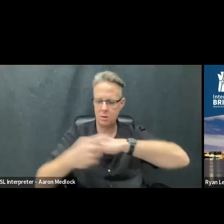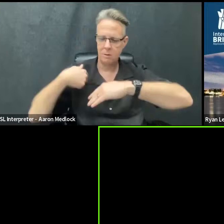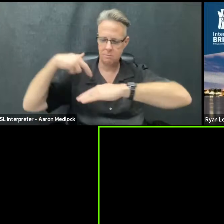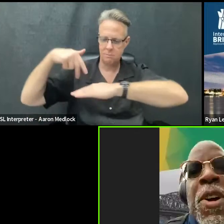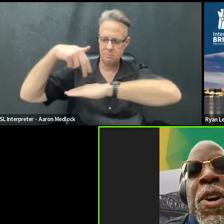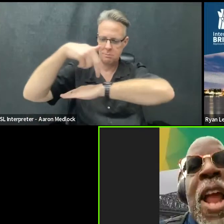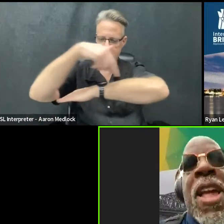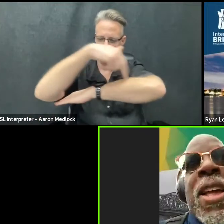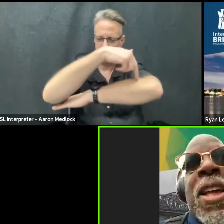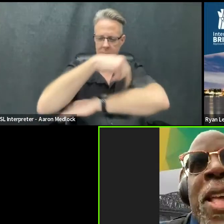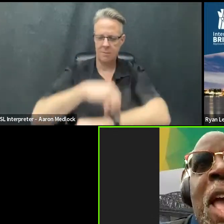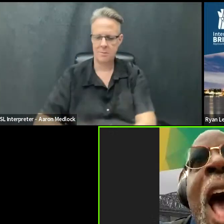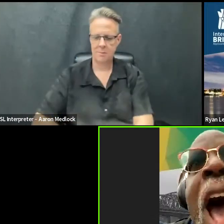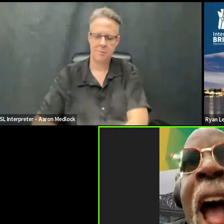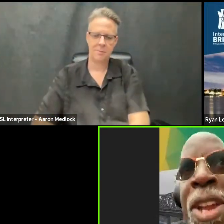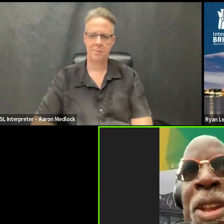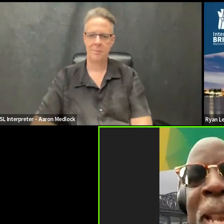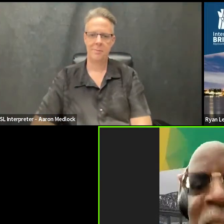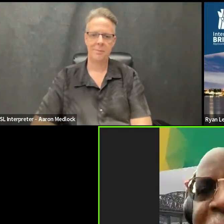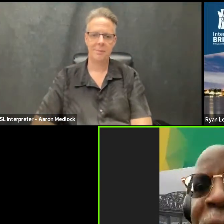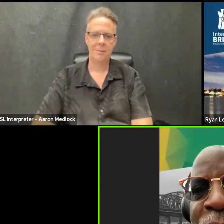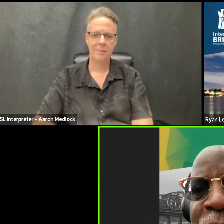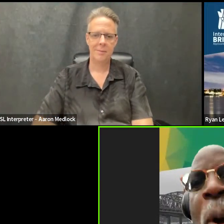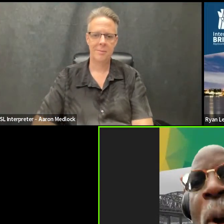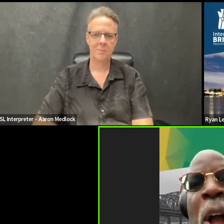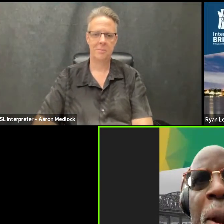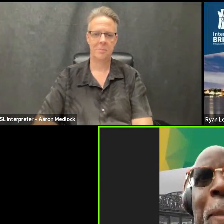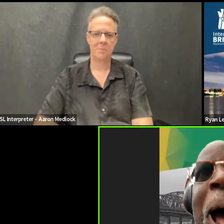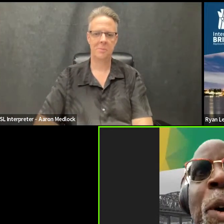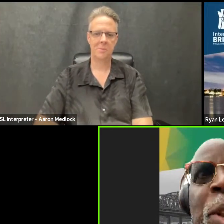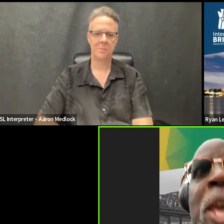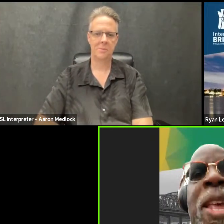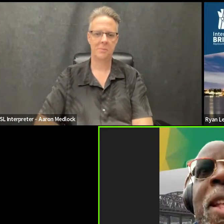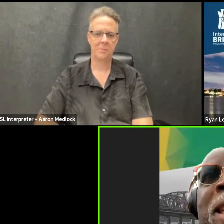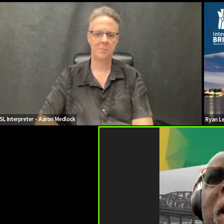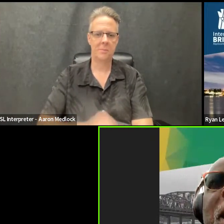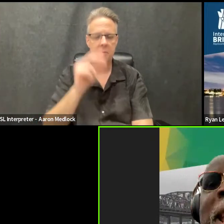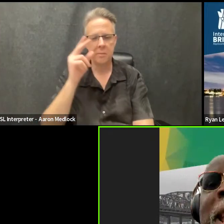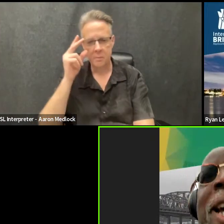the one other argument that is going on about